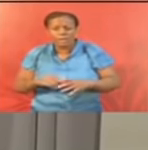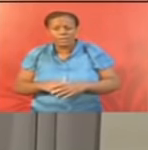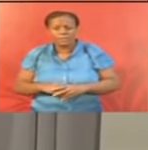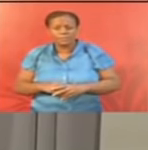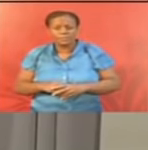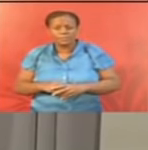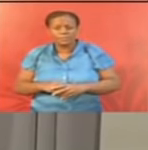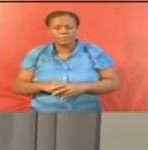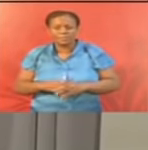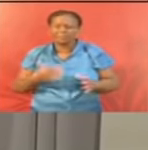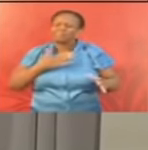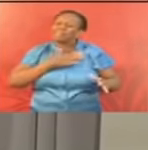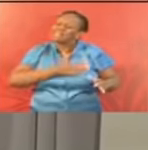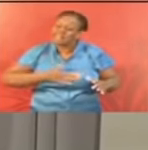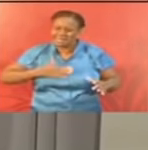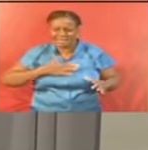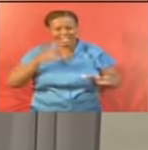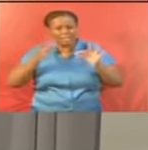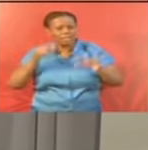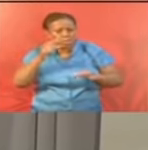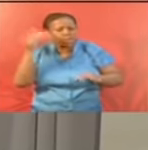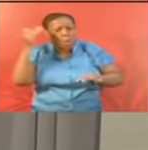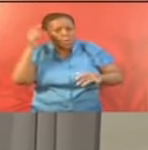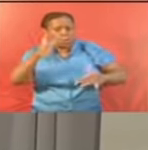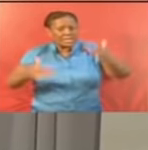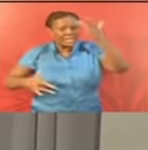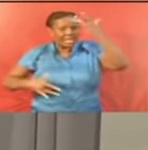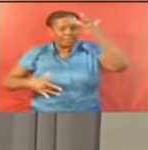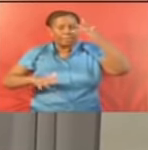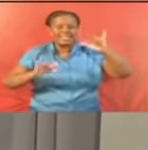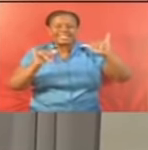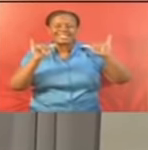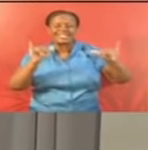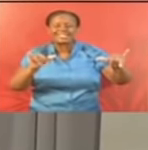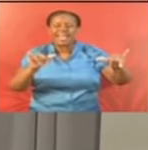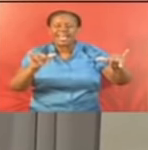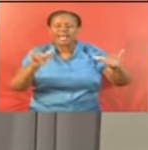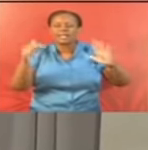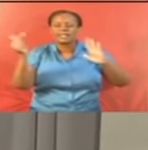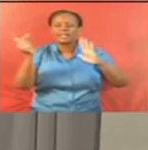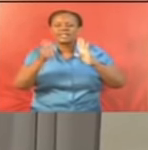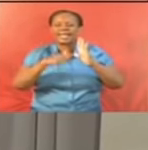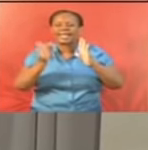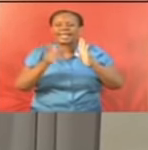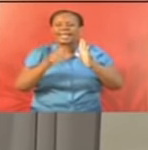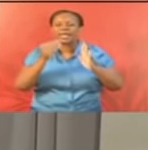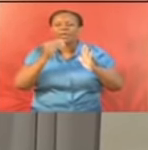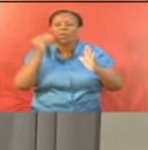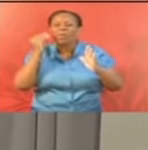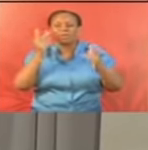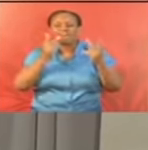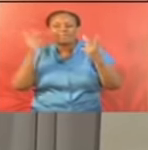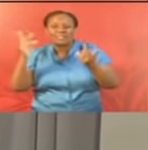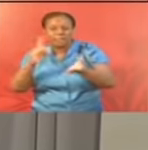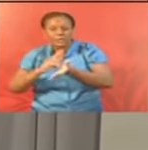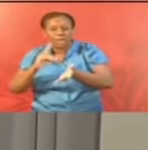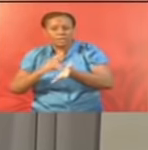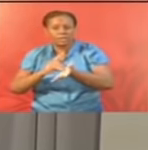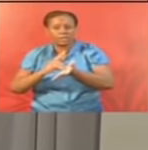to stay home, see a doctor, get tested, isolate